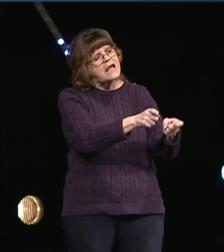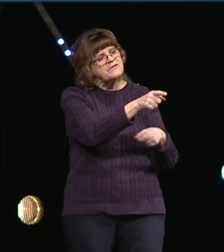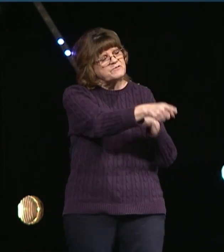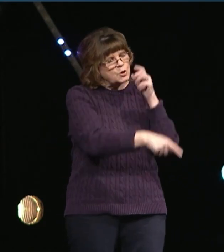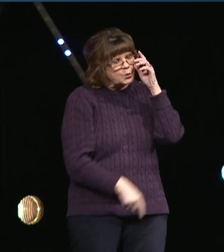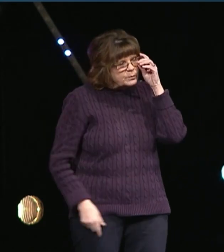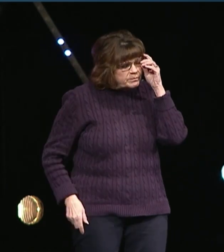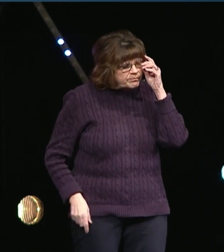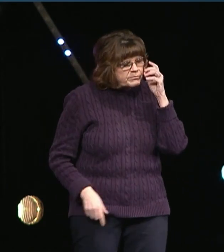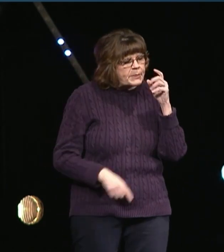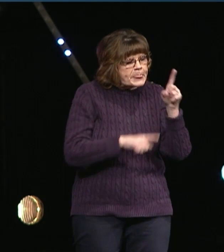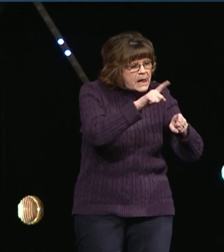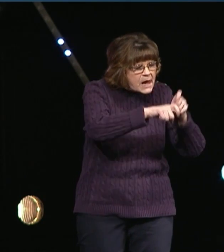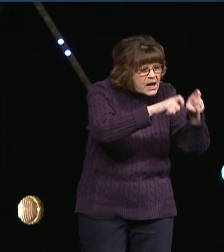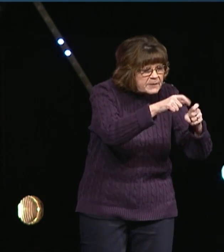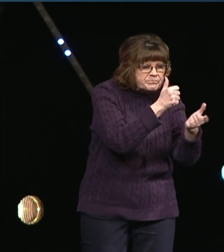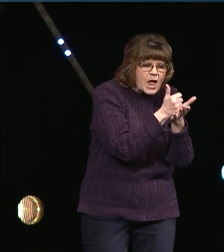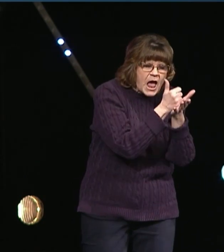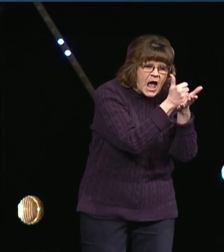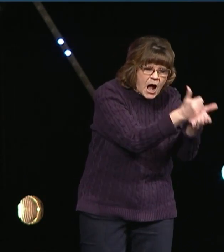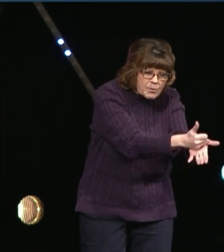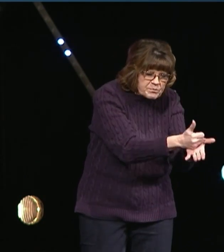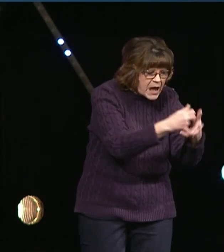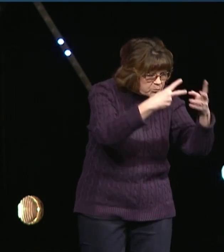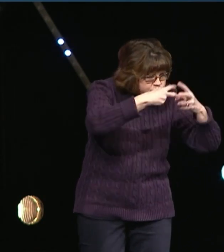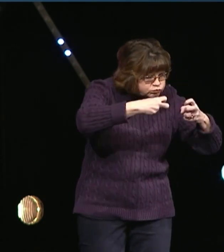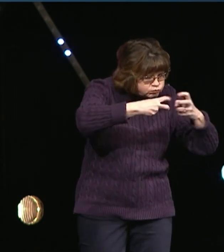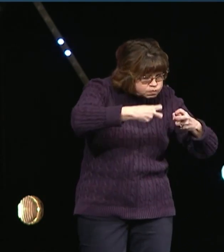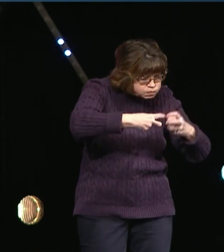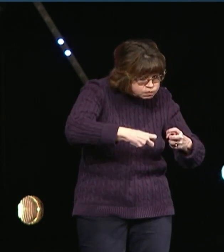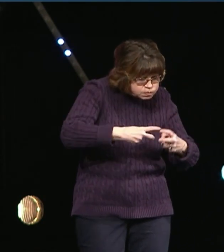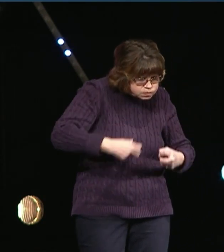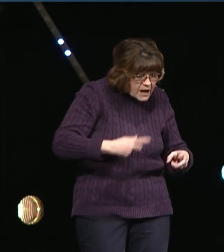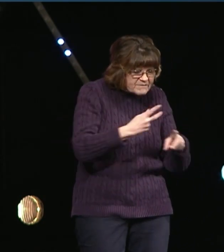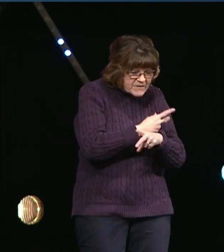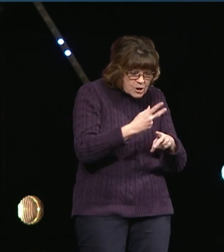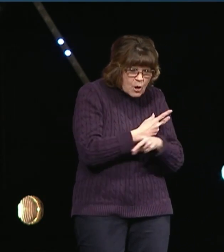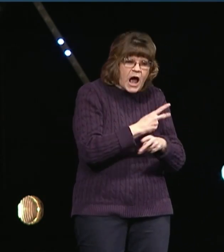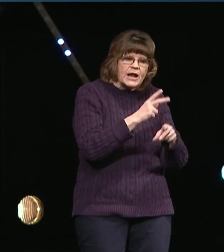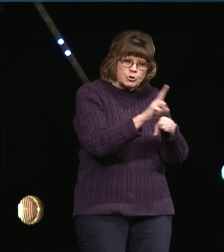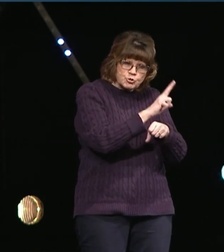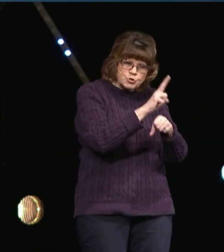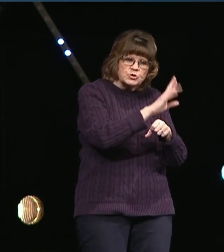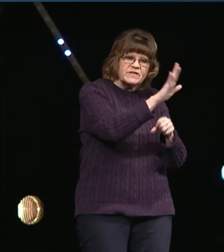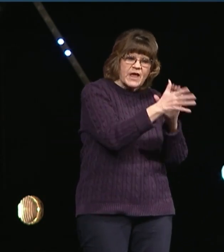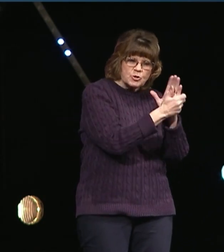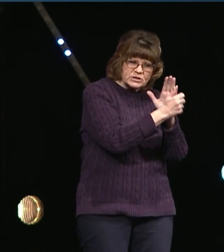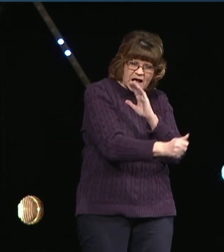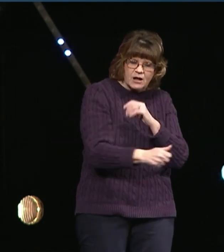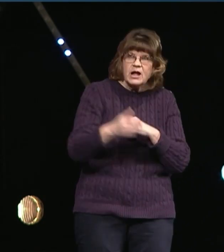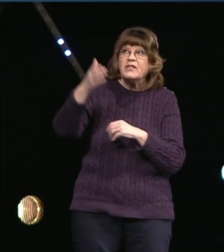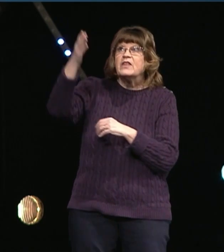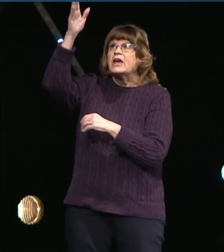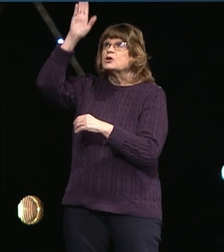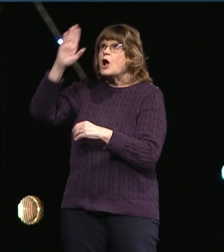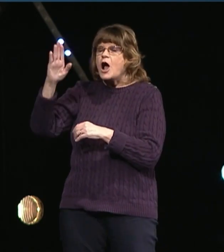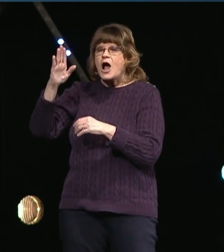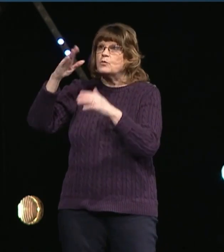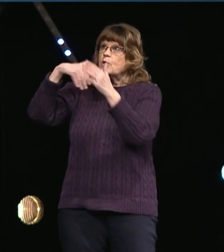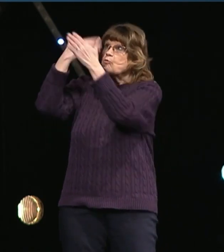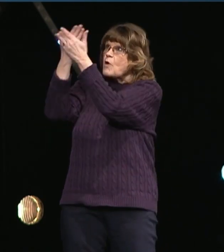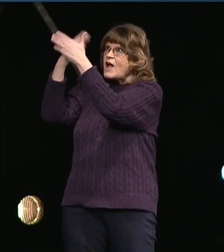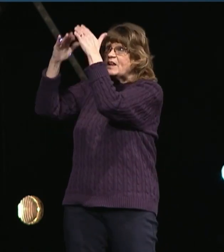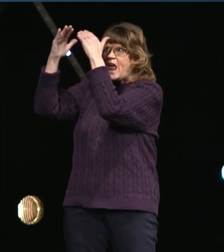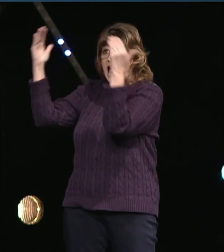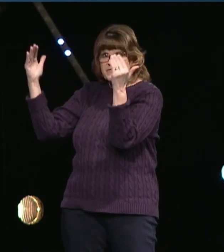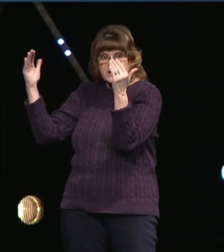whatever they were, and to help them be one of those people that the Lord could look at and say, well done, good and faithful servant. What a talent.